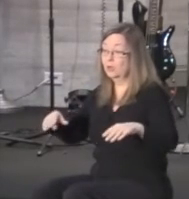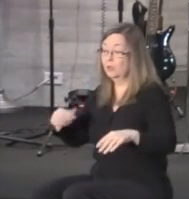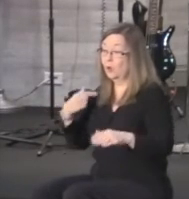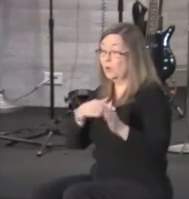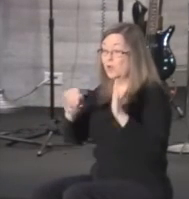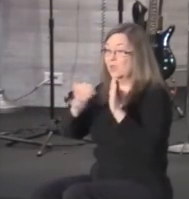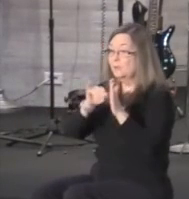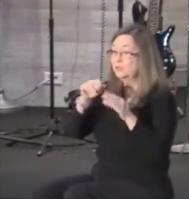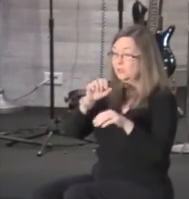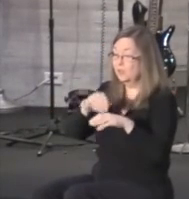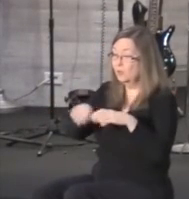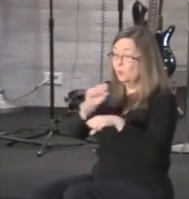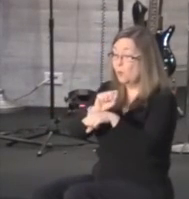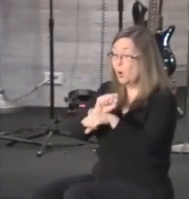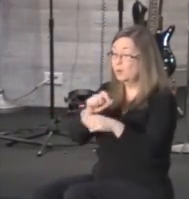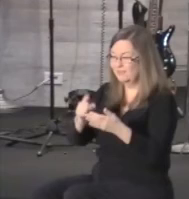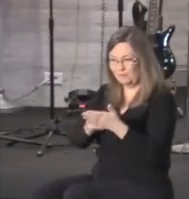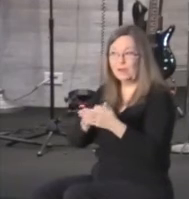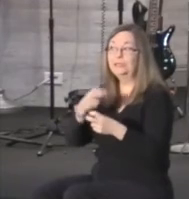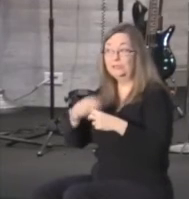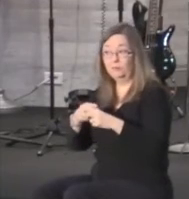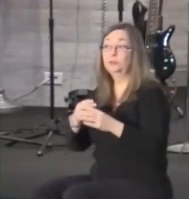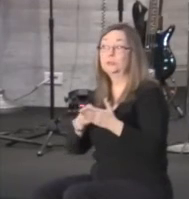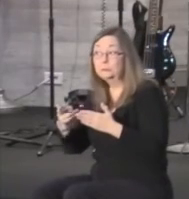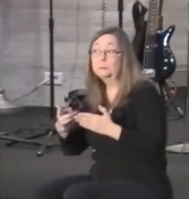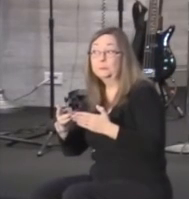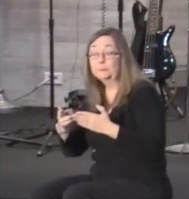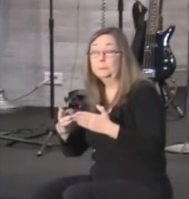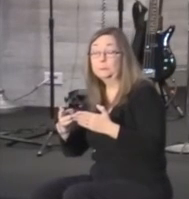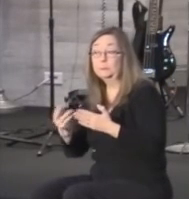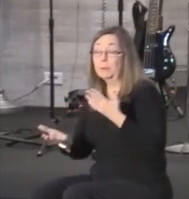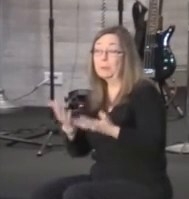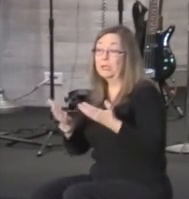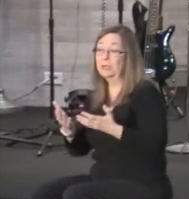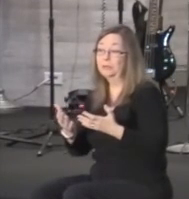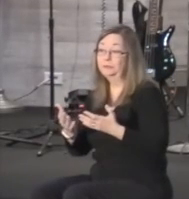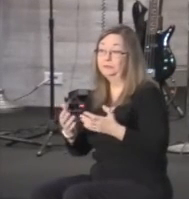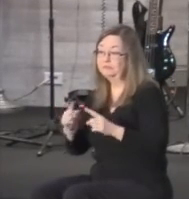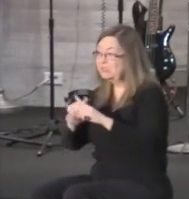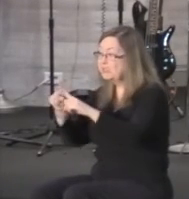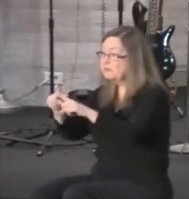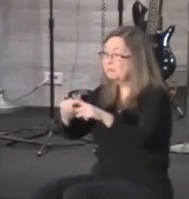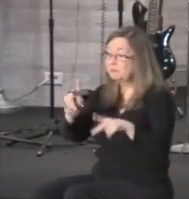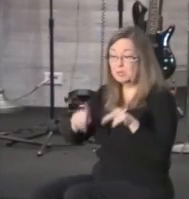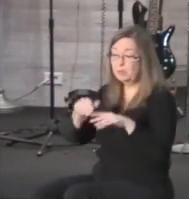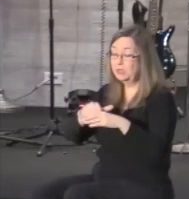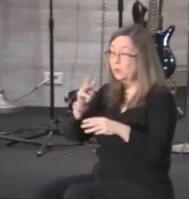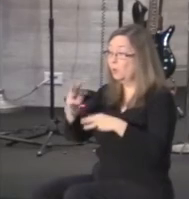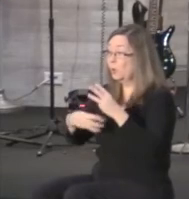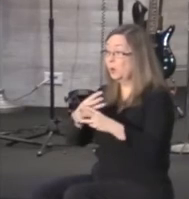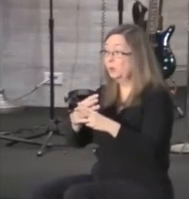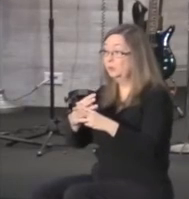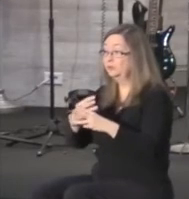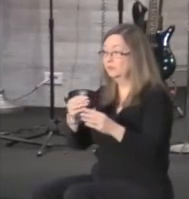work? Where sometimes it can be difficult, let's be honest. There can be a lot of abrasive people in the world,